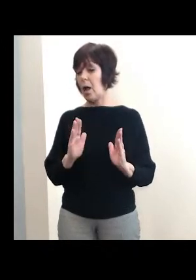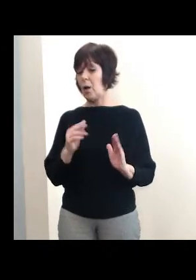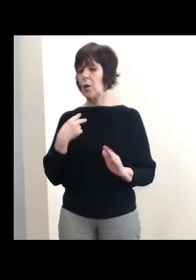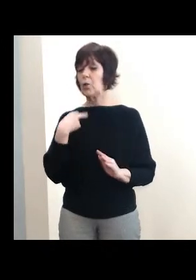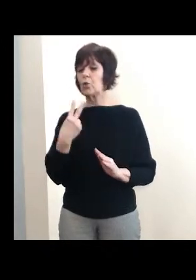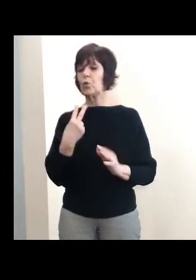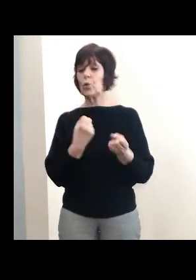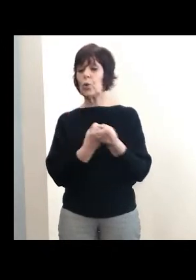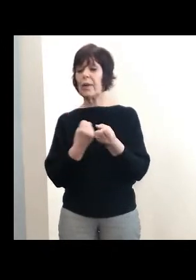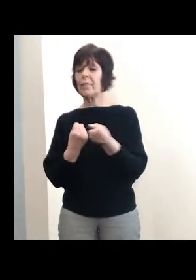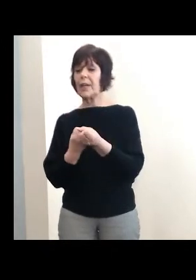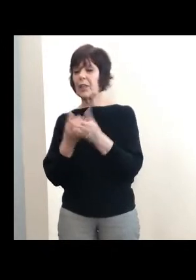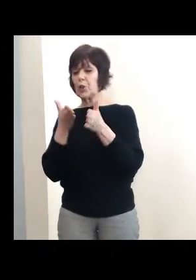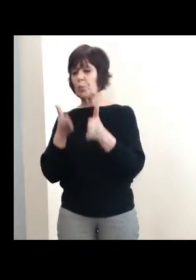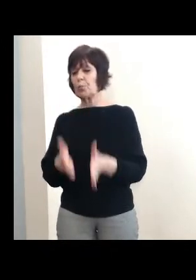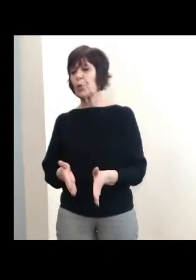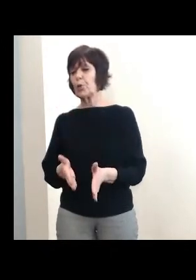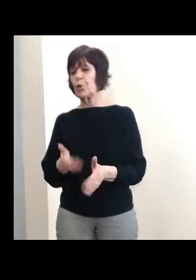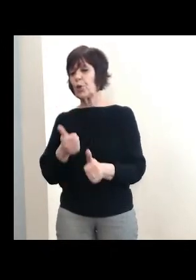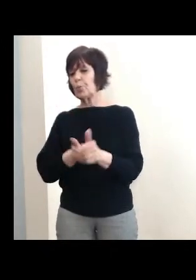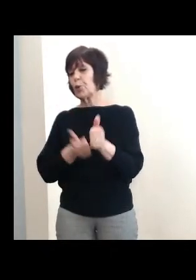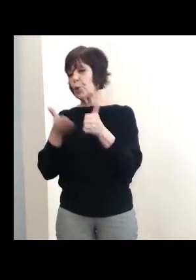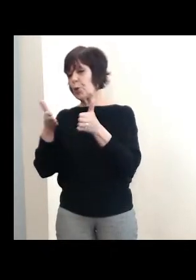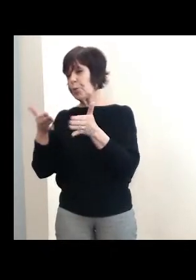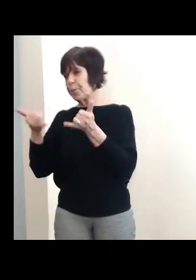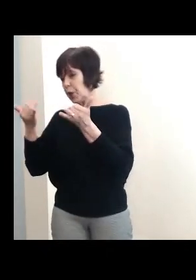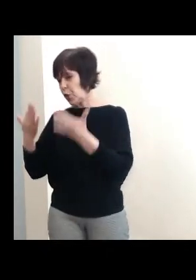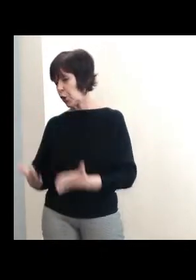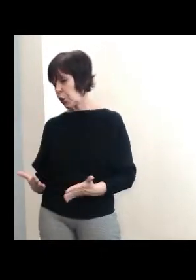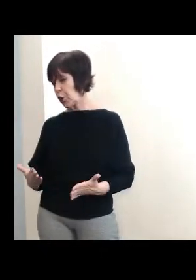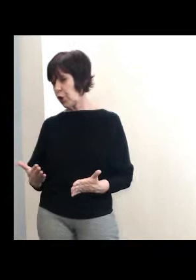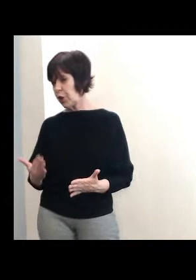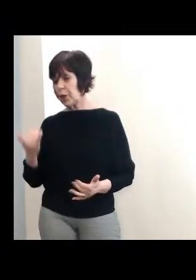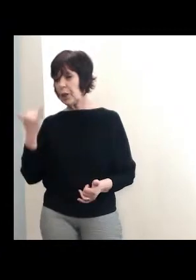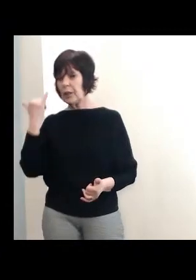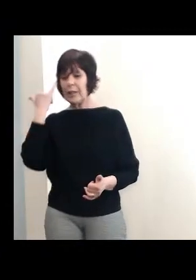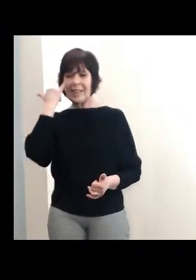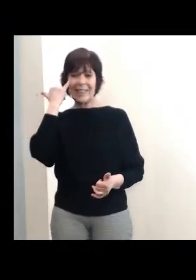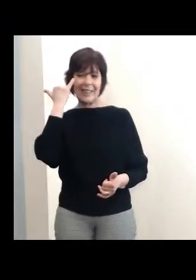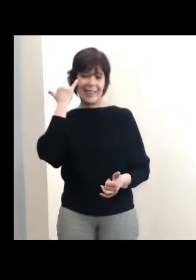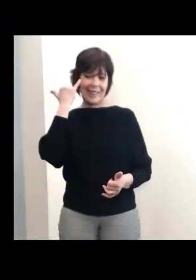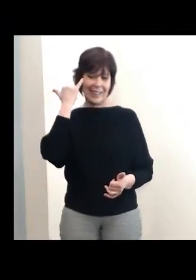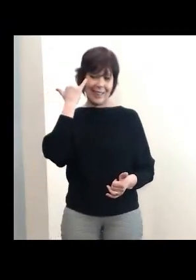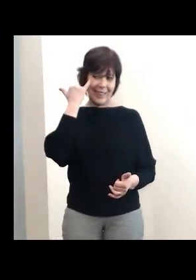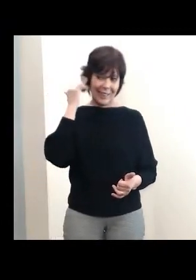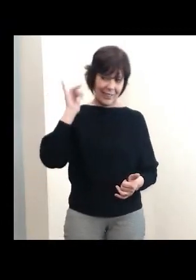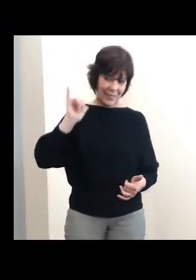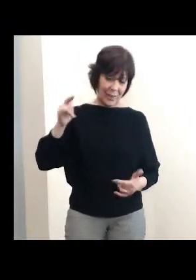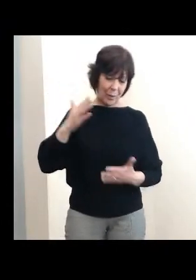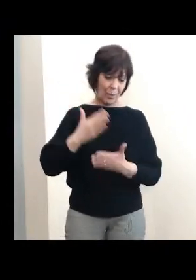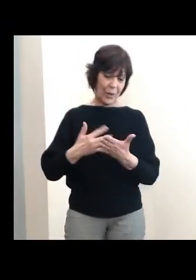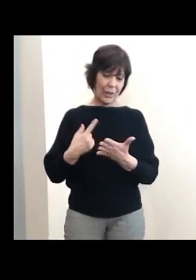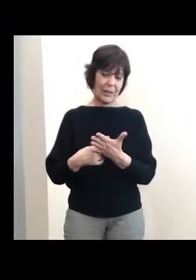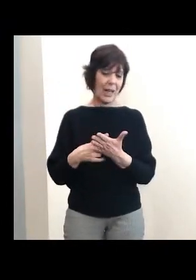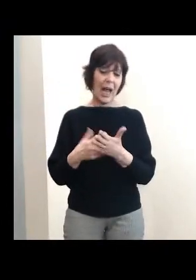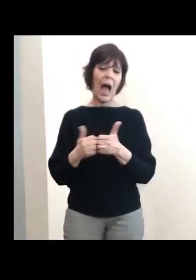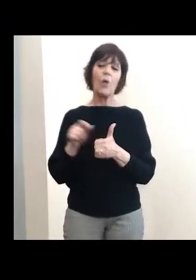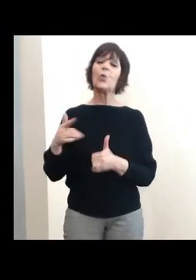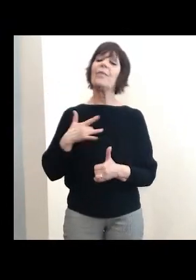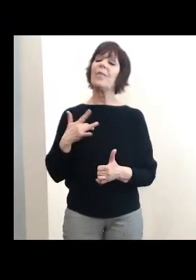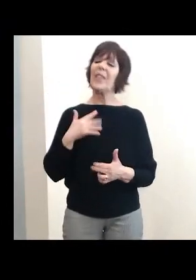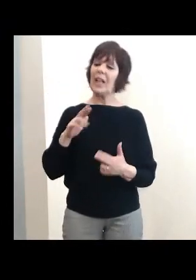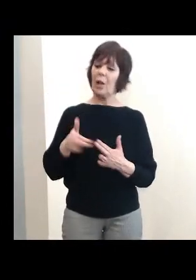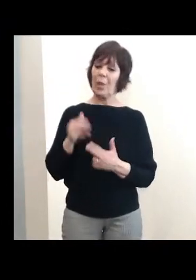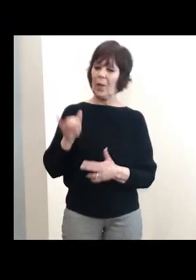per player? And whether that is part of the discussion or not, how do you feel about